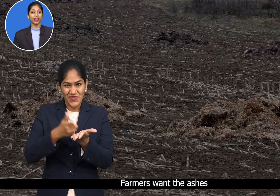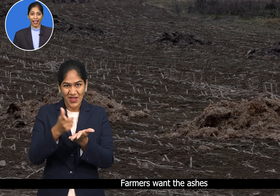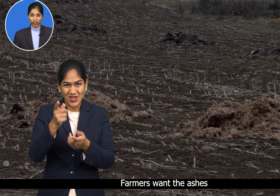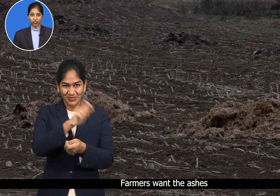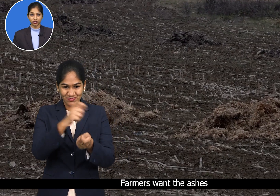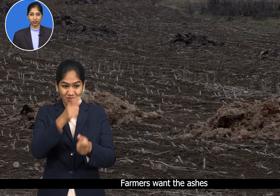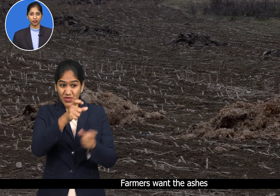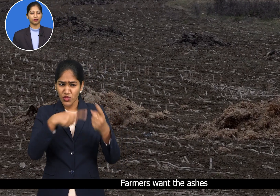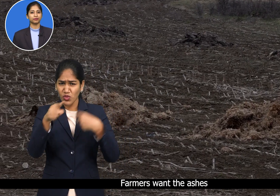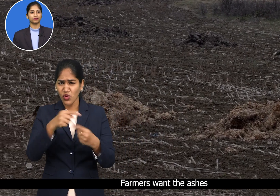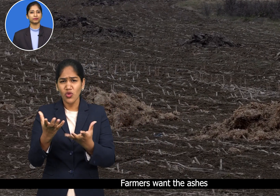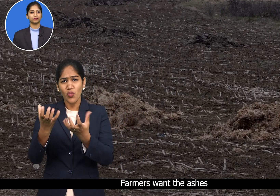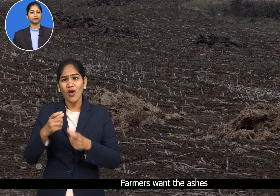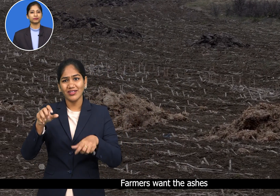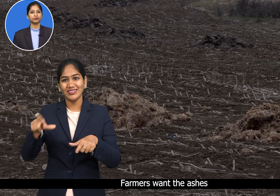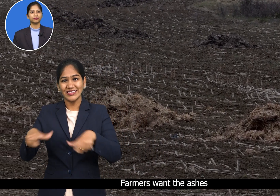Farmers want the ashes